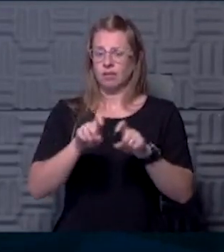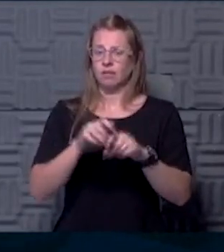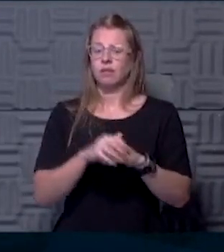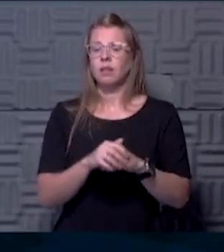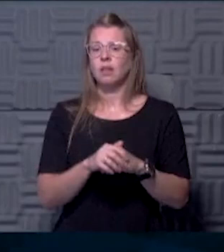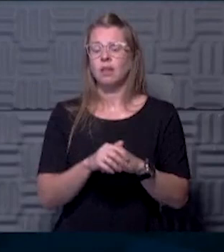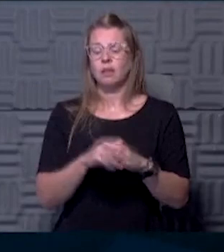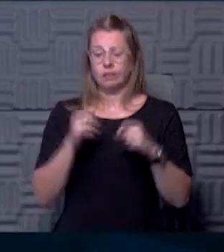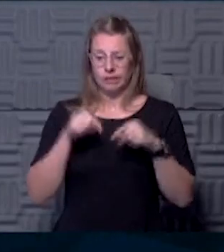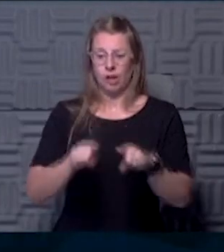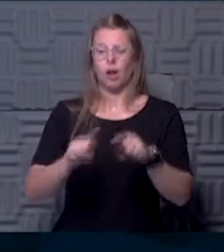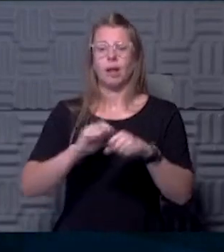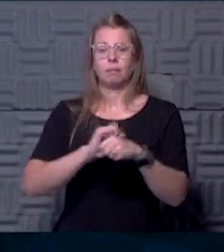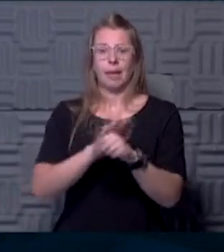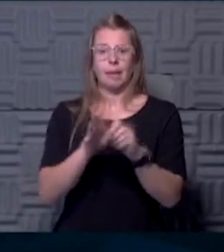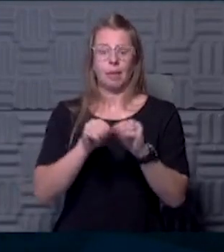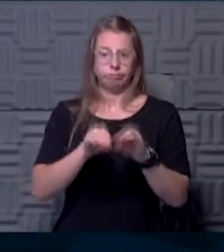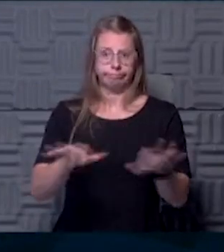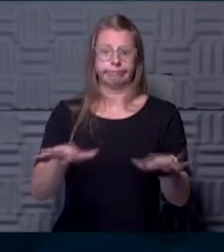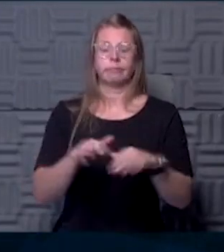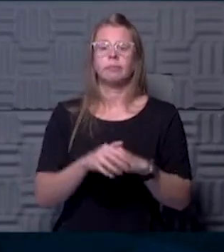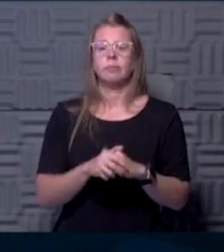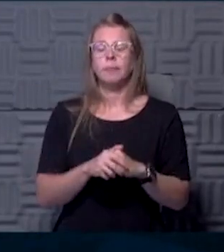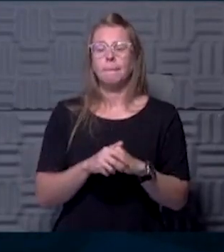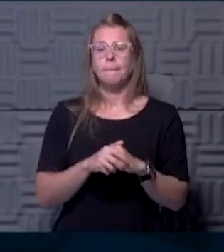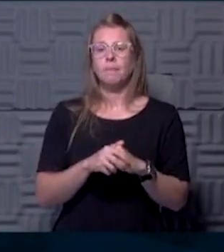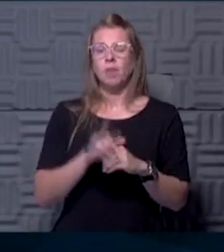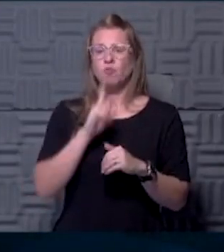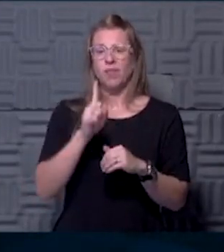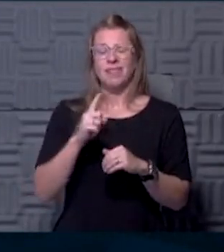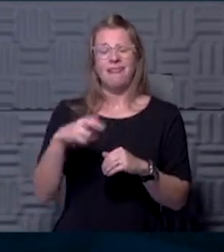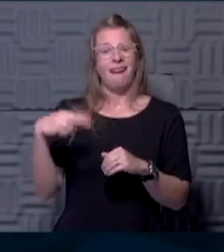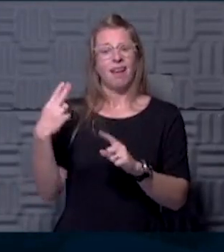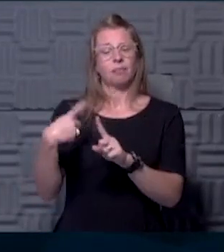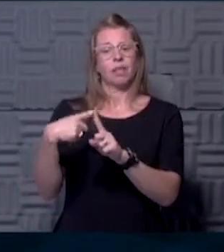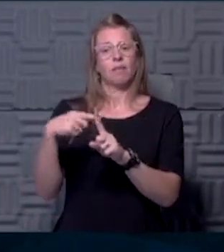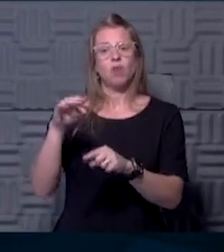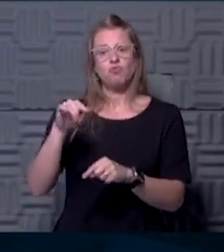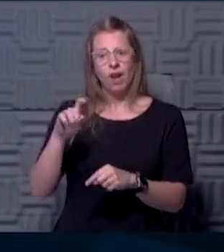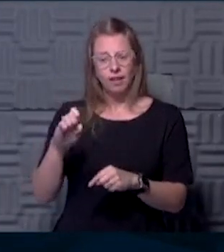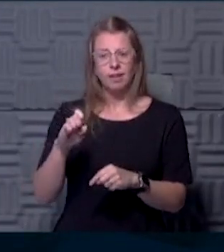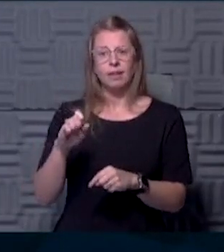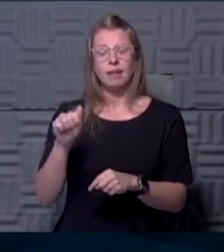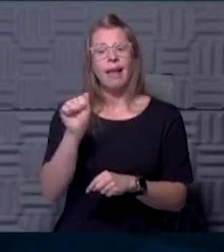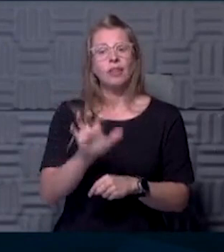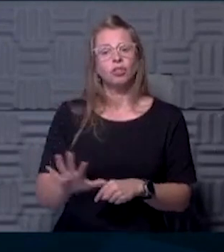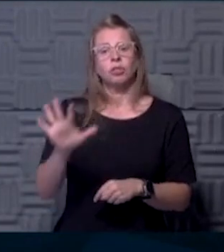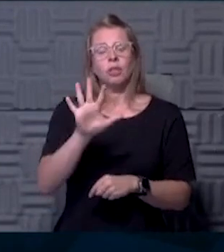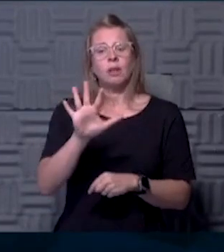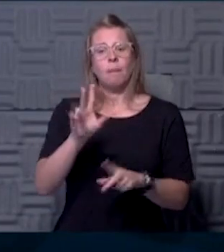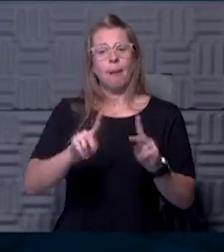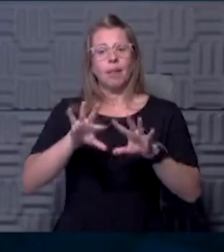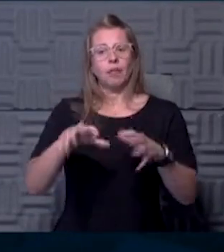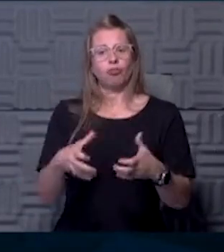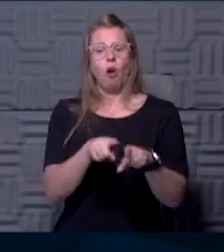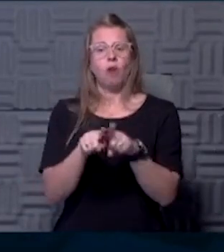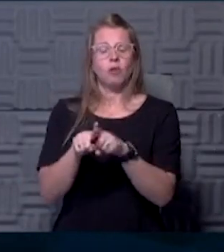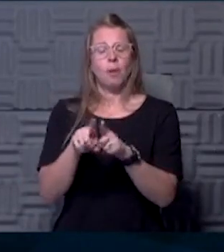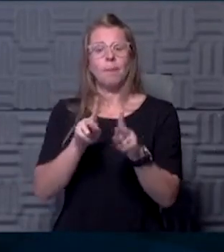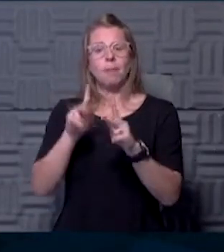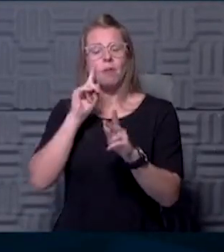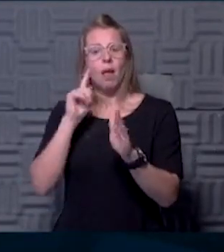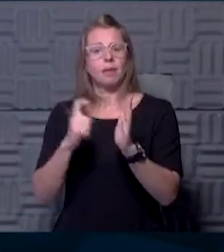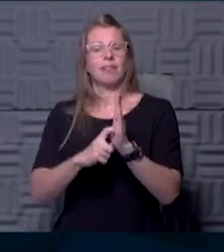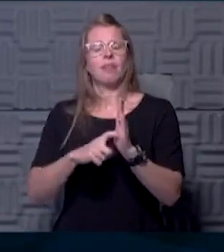pandemic together. Really high positivity rates in our Asian population, and then people identifying